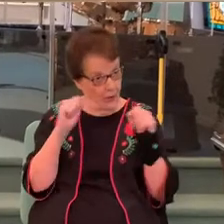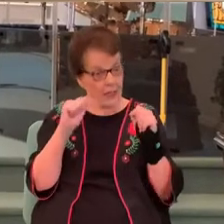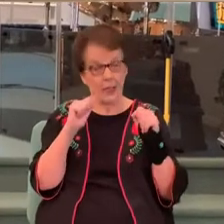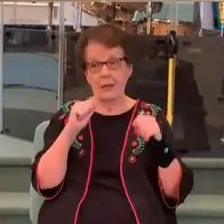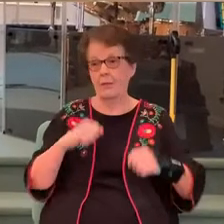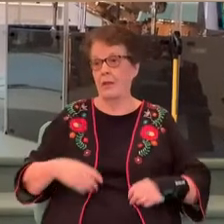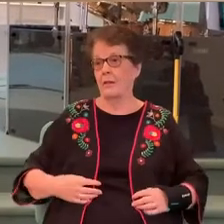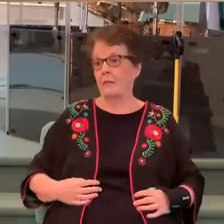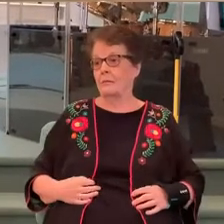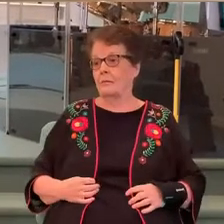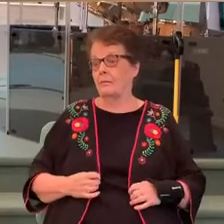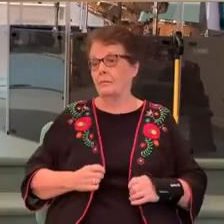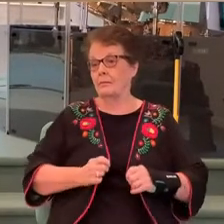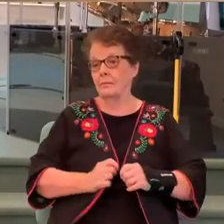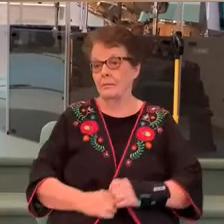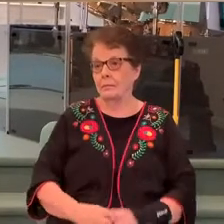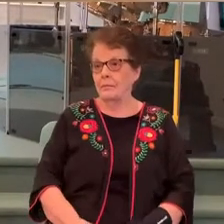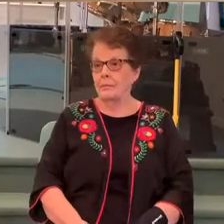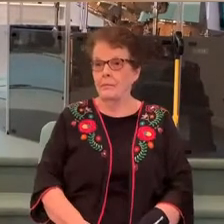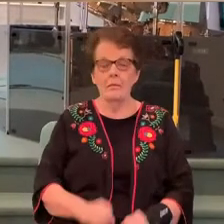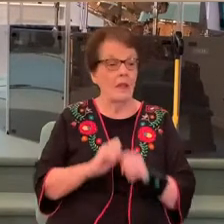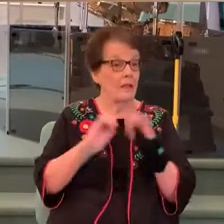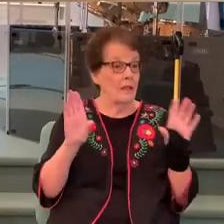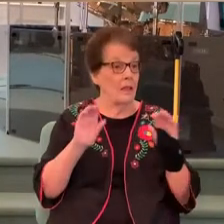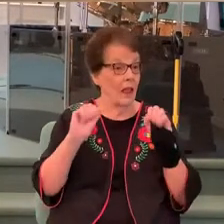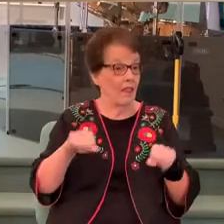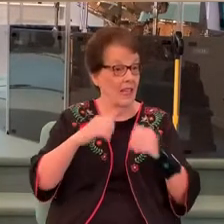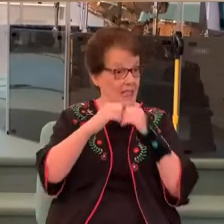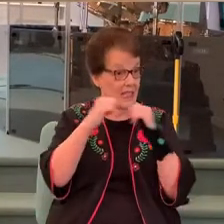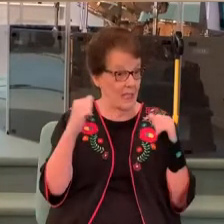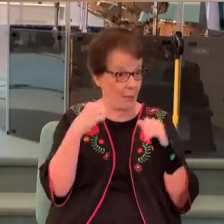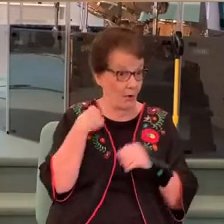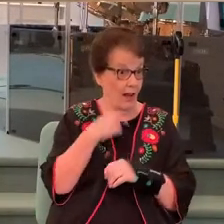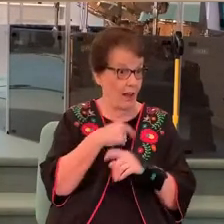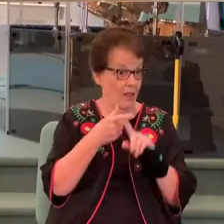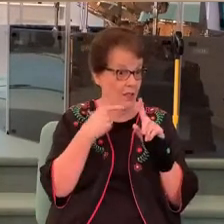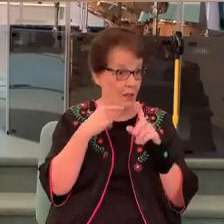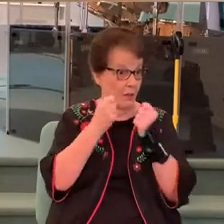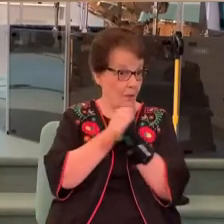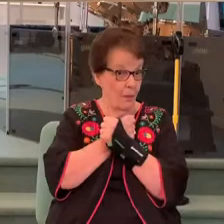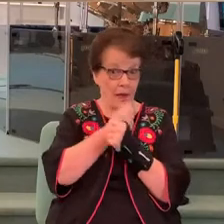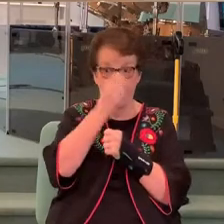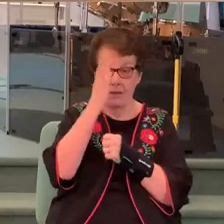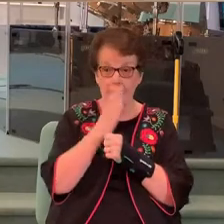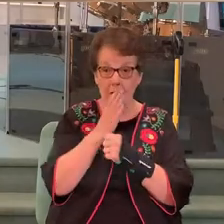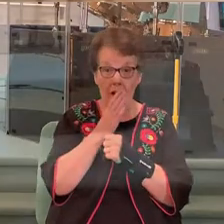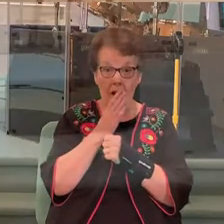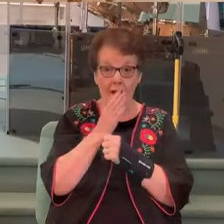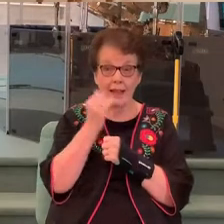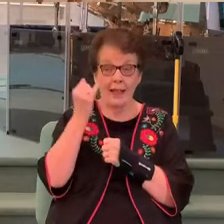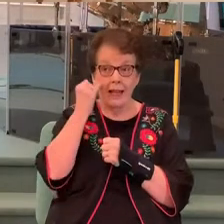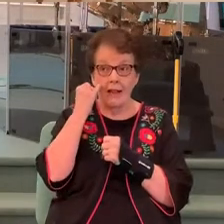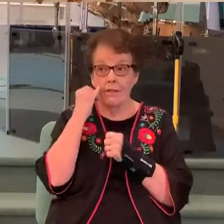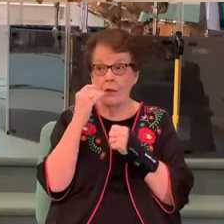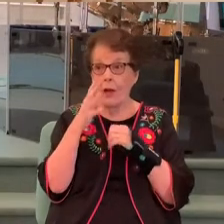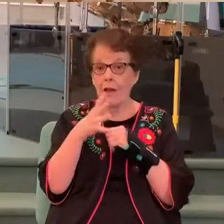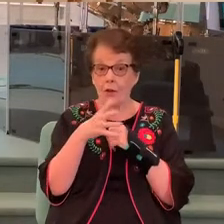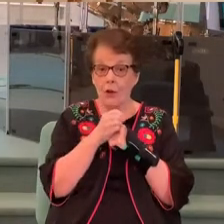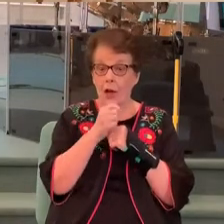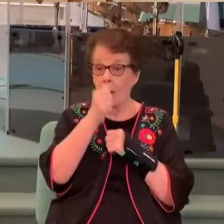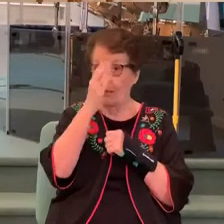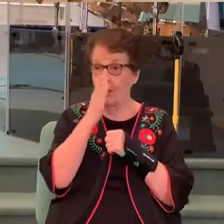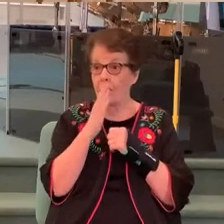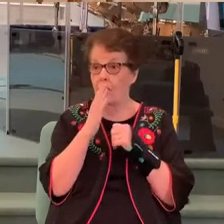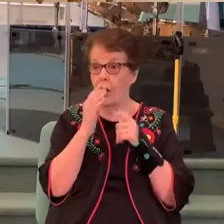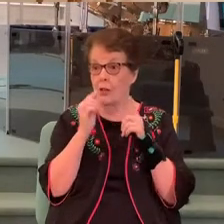nothing that can separate us from the love of God, which is in Christ Jesus. If you got your copy of God's Word this morning, I want to invite you to join me in